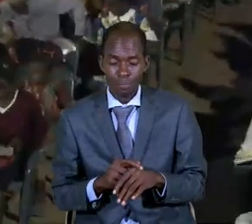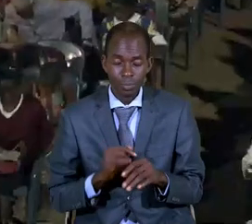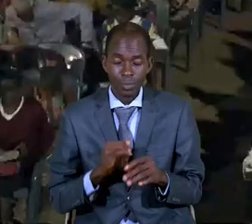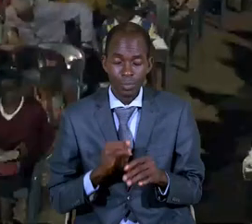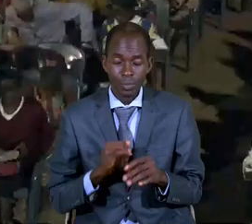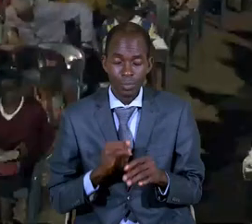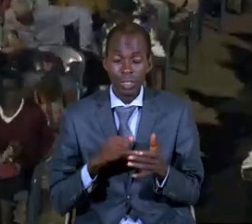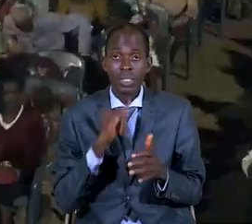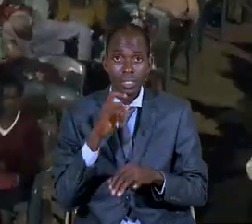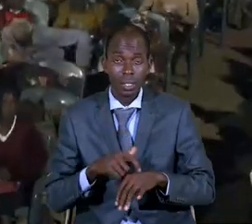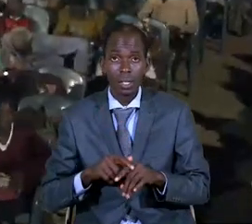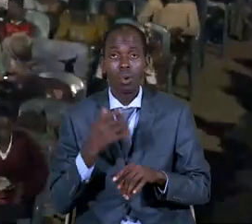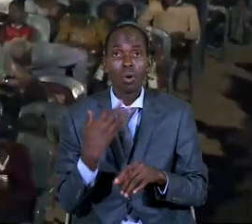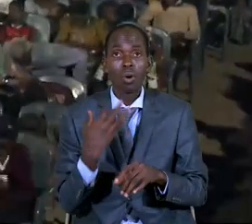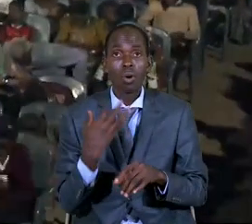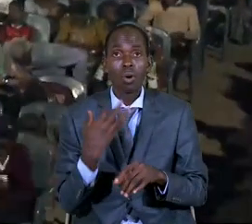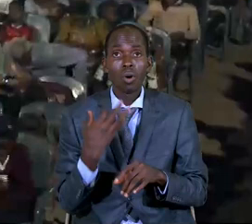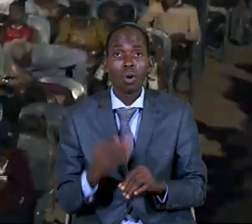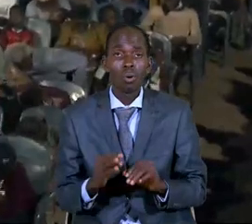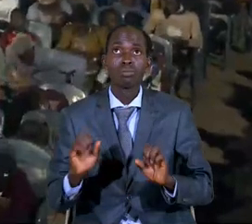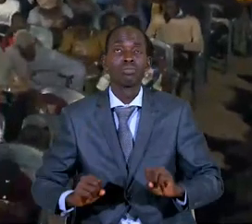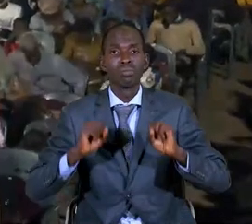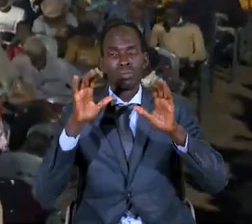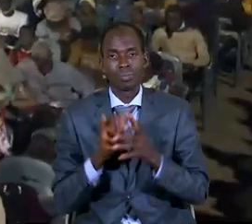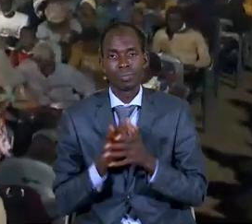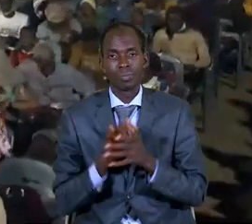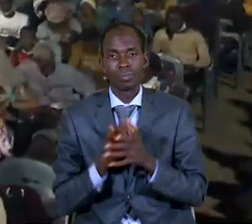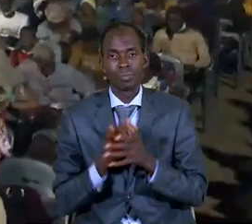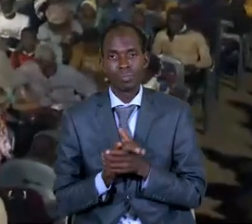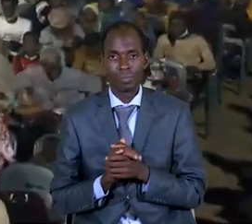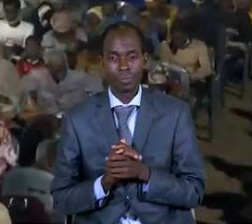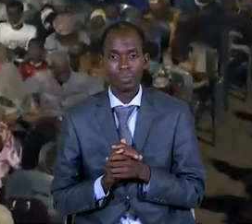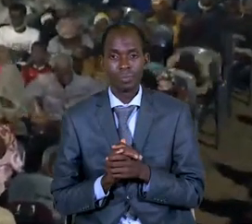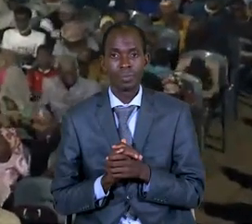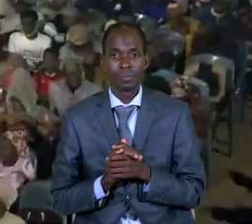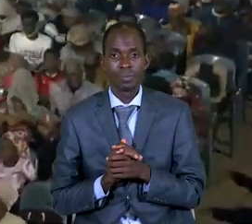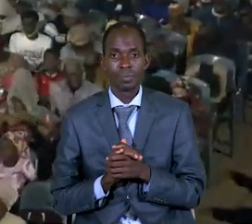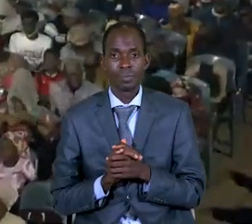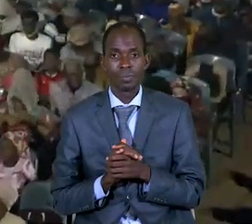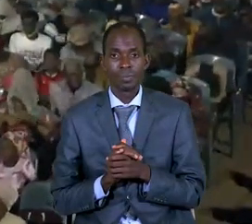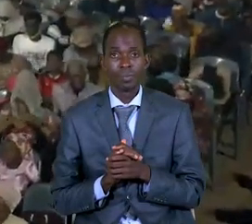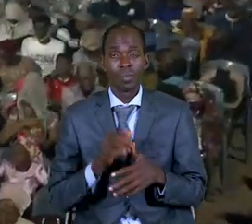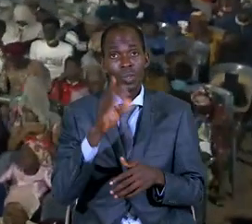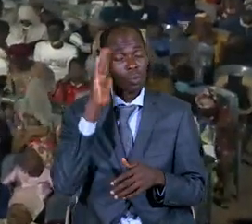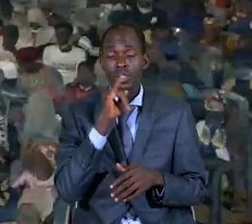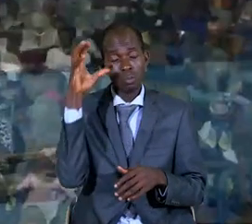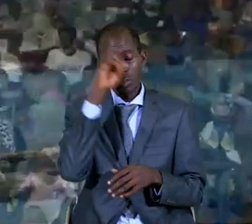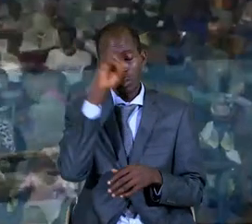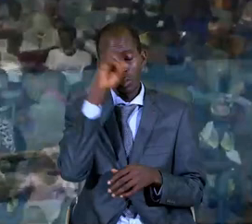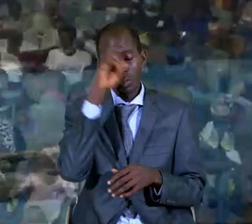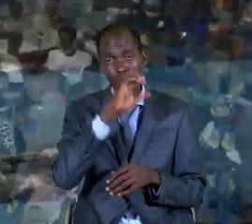closed. This is the day of our salvation. You will not miss it today.